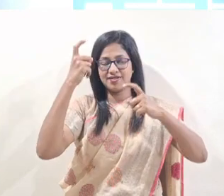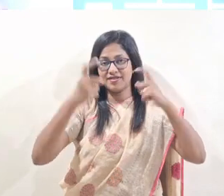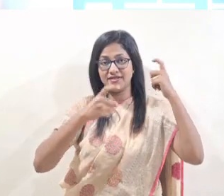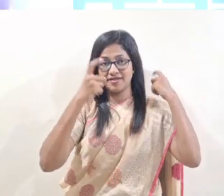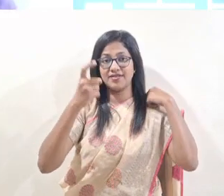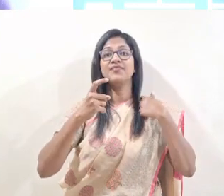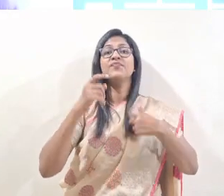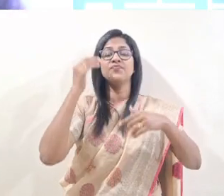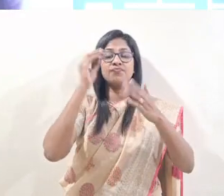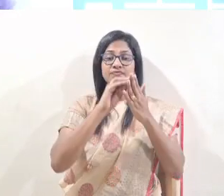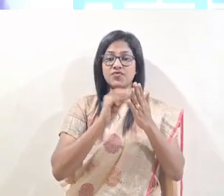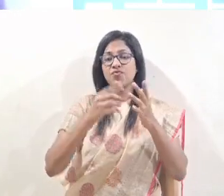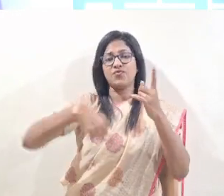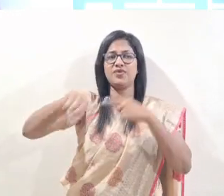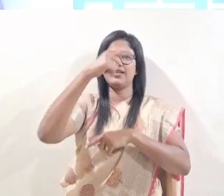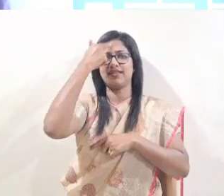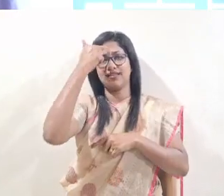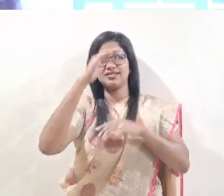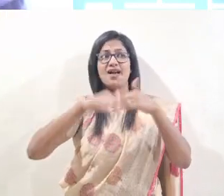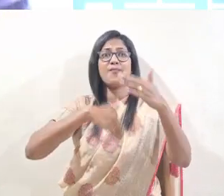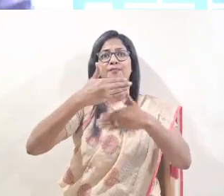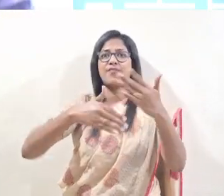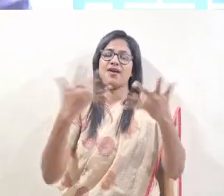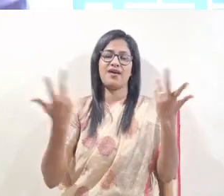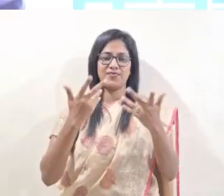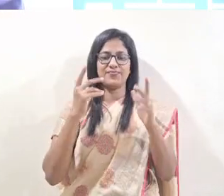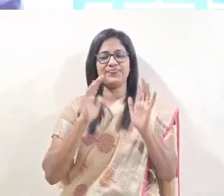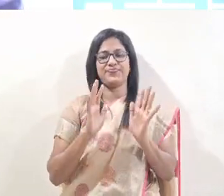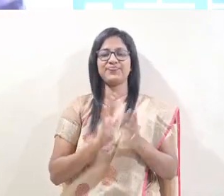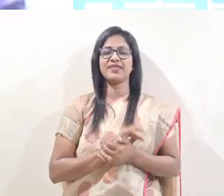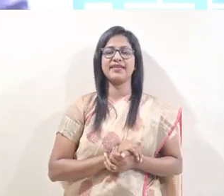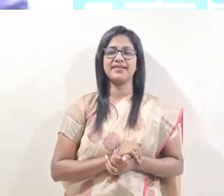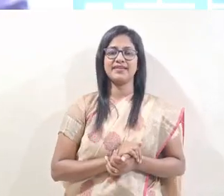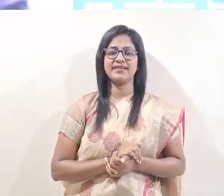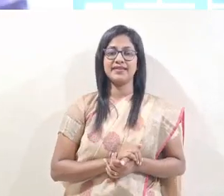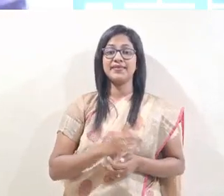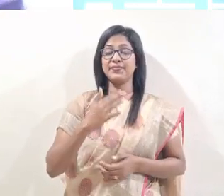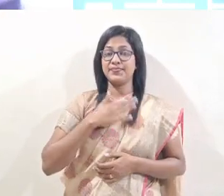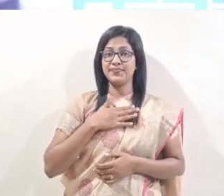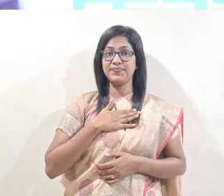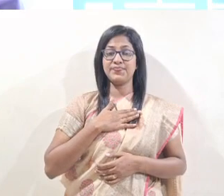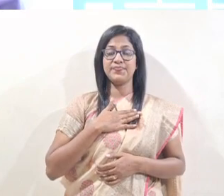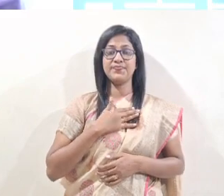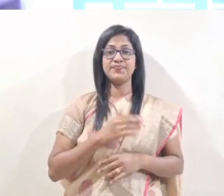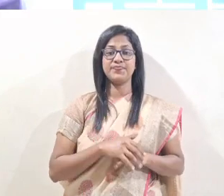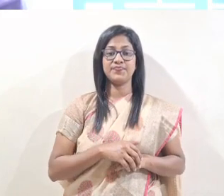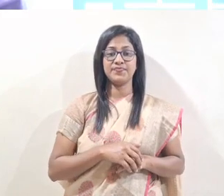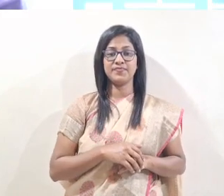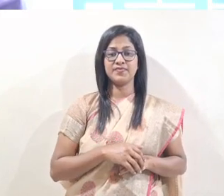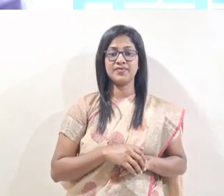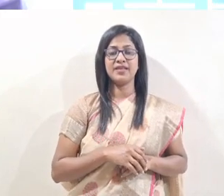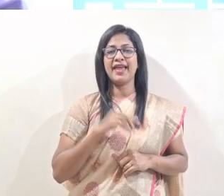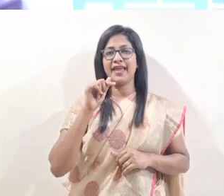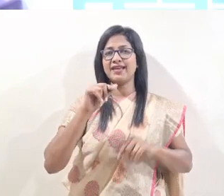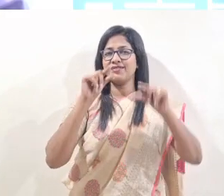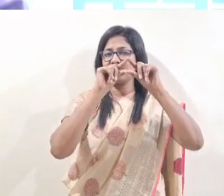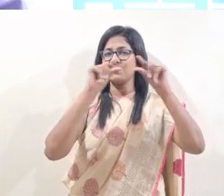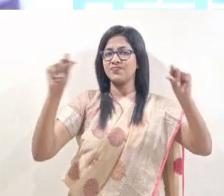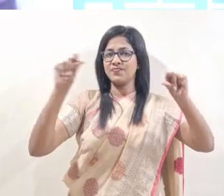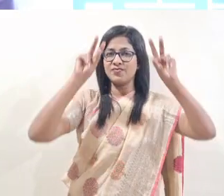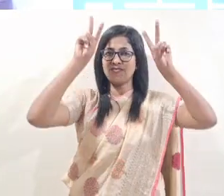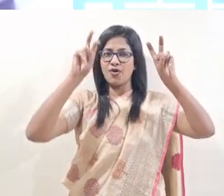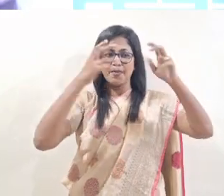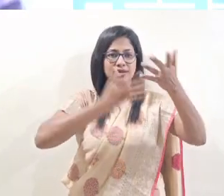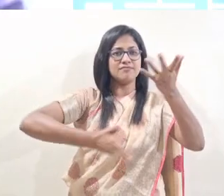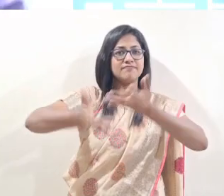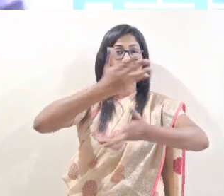anyone's guess how that would go around. So I'm going to add a phrase